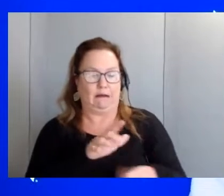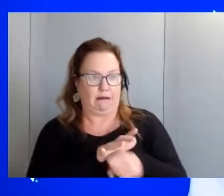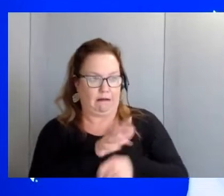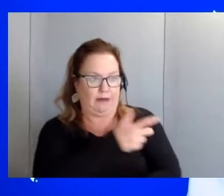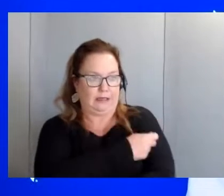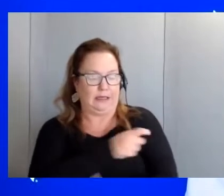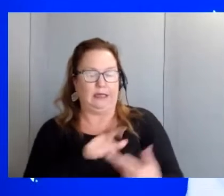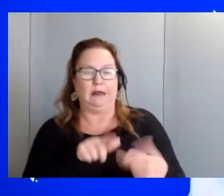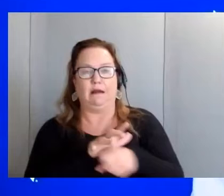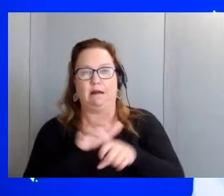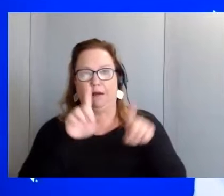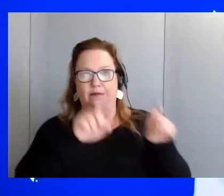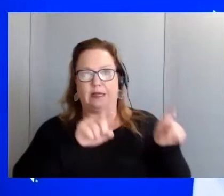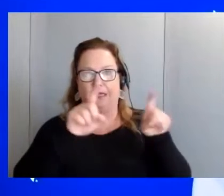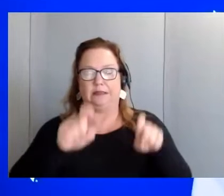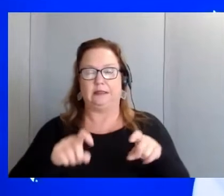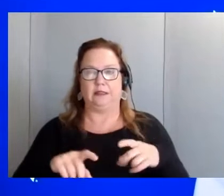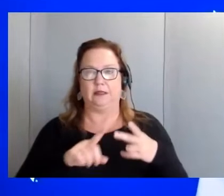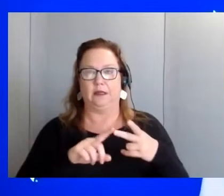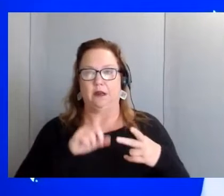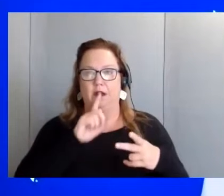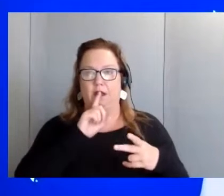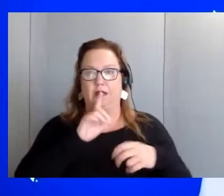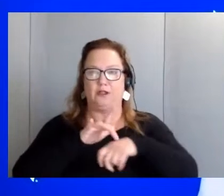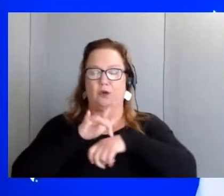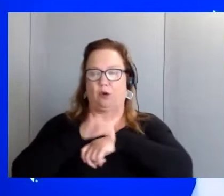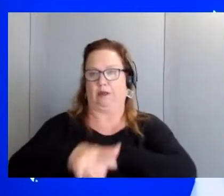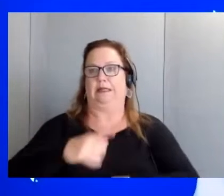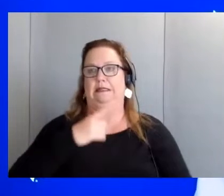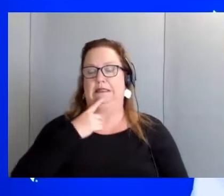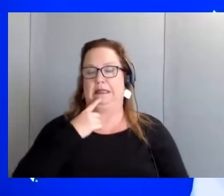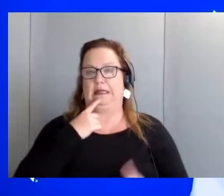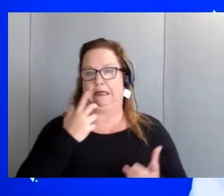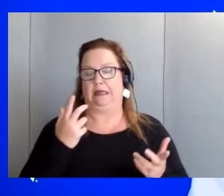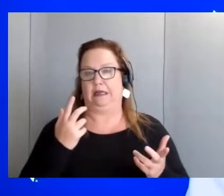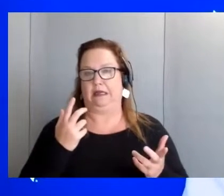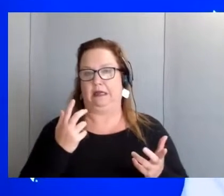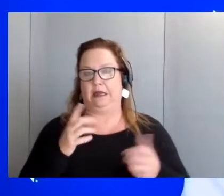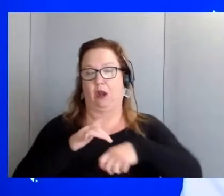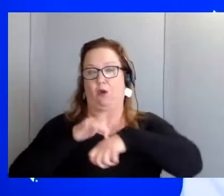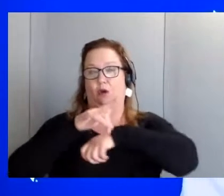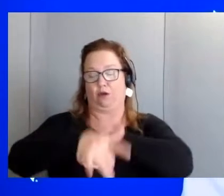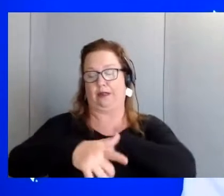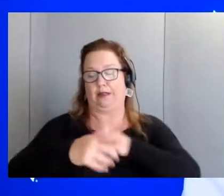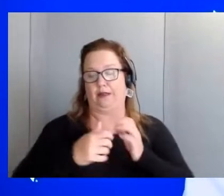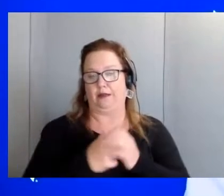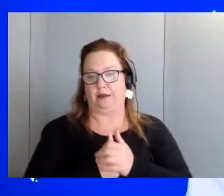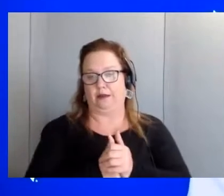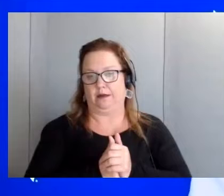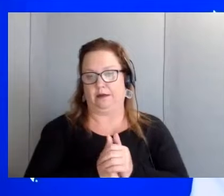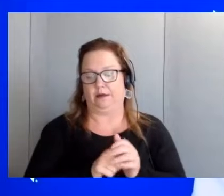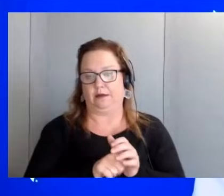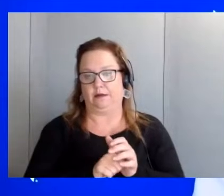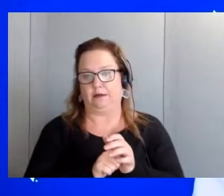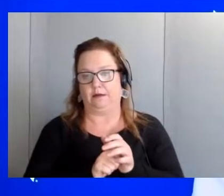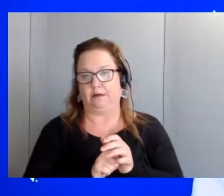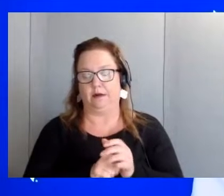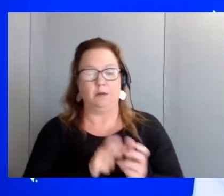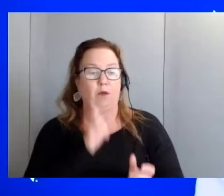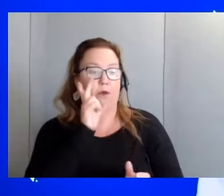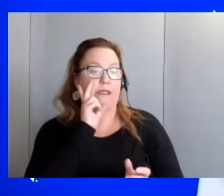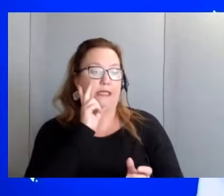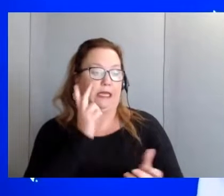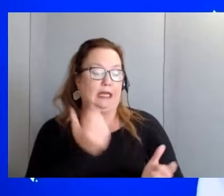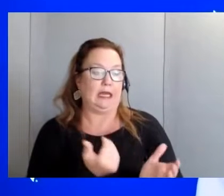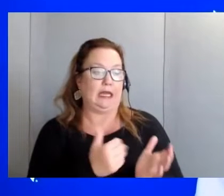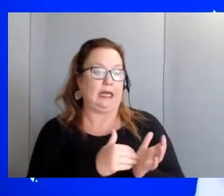tests. I think it's really a little bit too early to tell exactly how that will go, but we'll wait to see. And again, we're